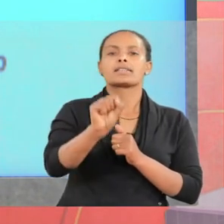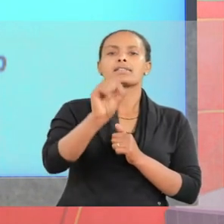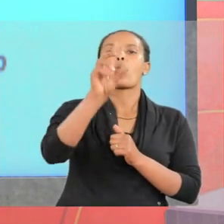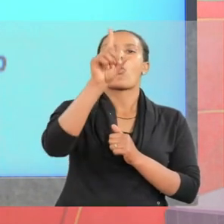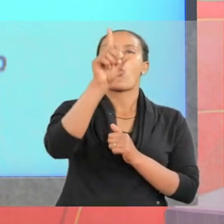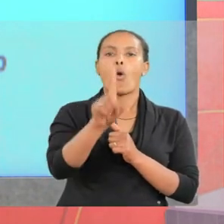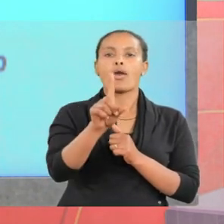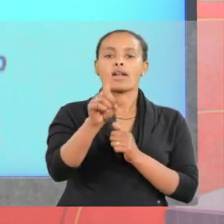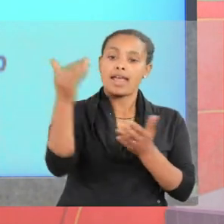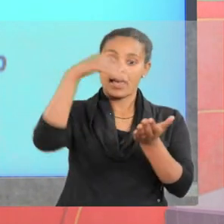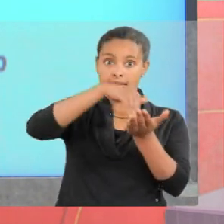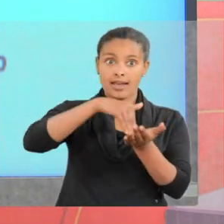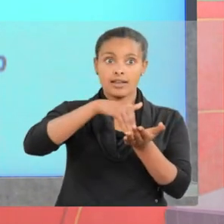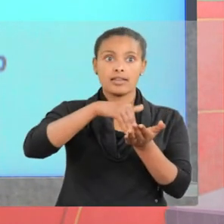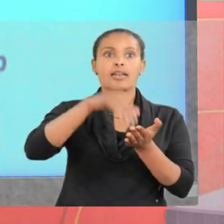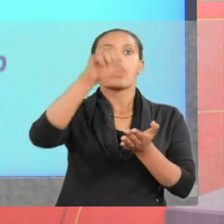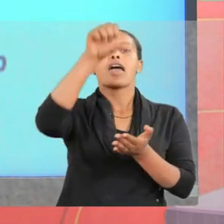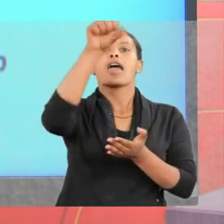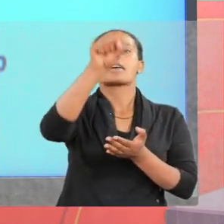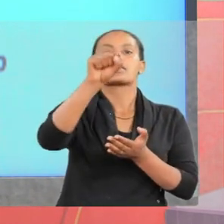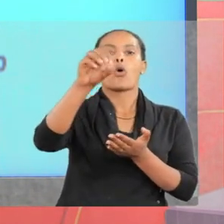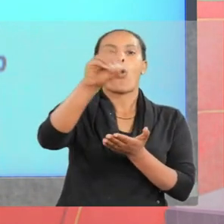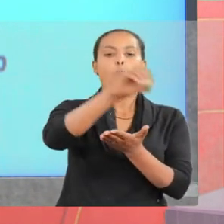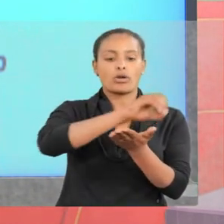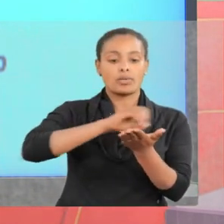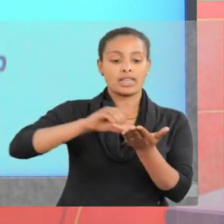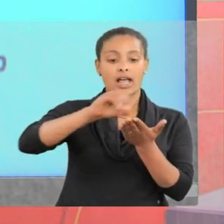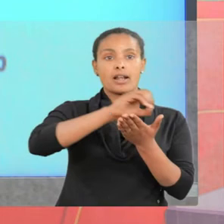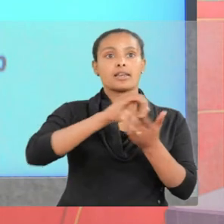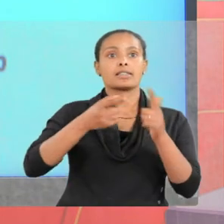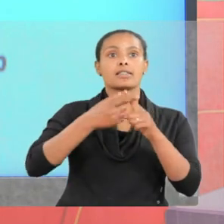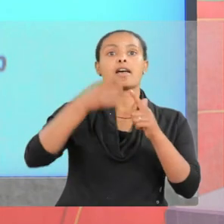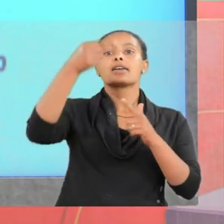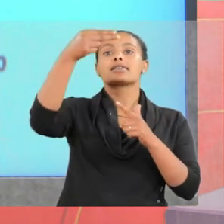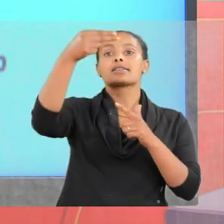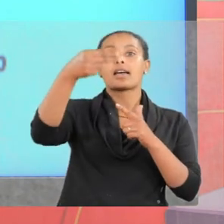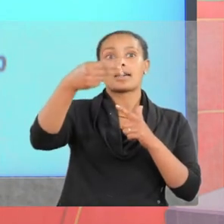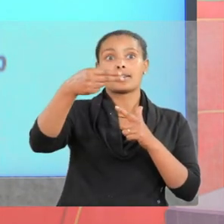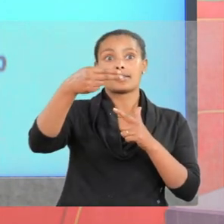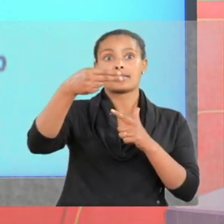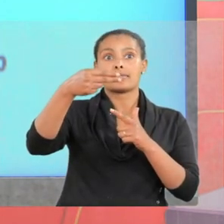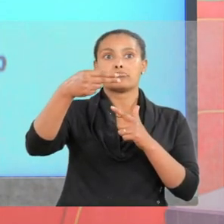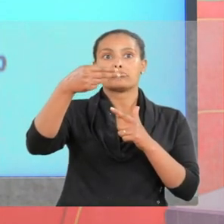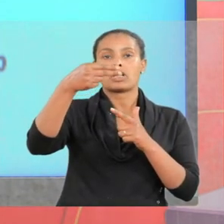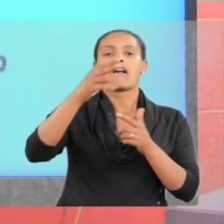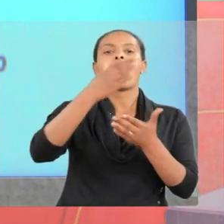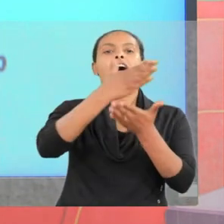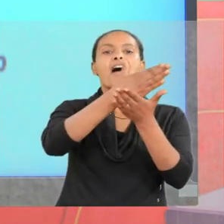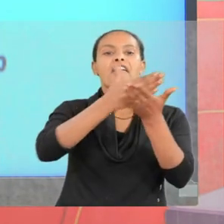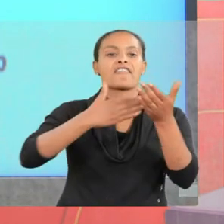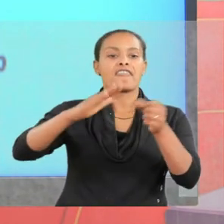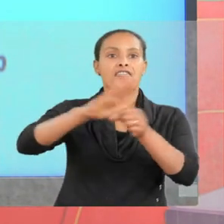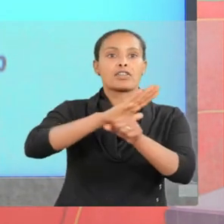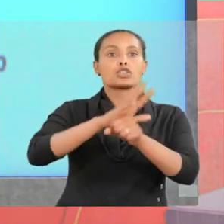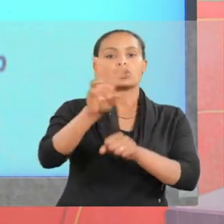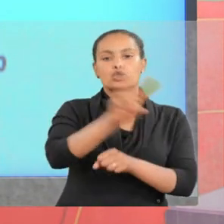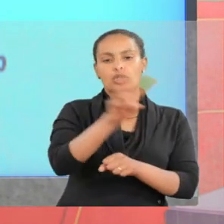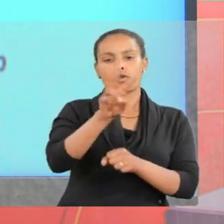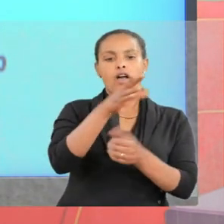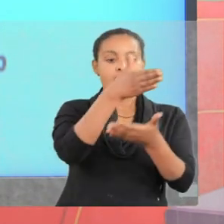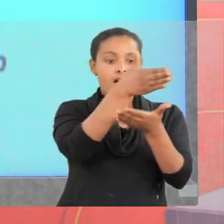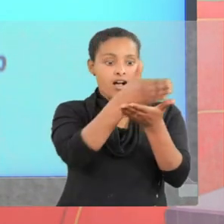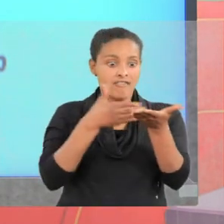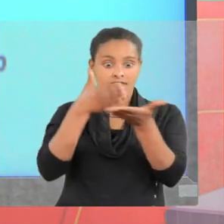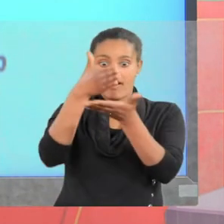1s1. Again, S orbital of the second hydrogen is half-filled. When the two